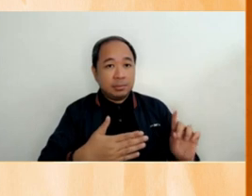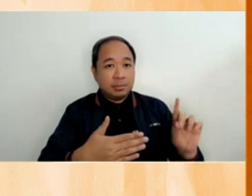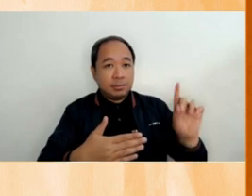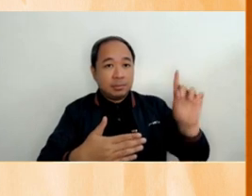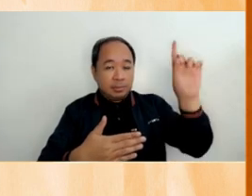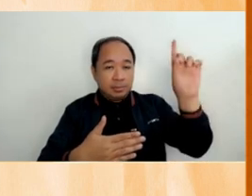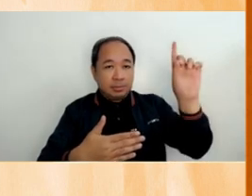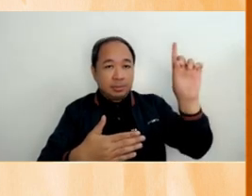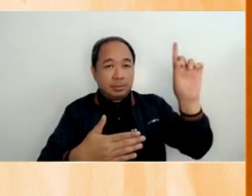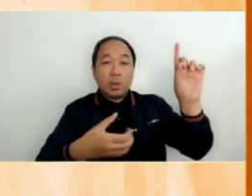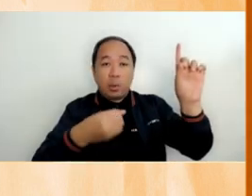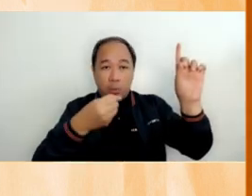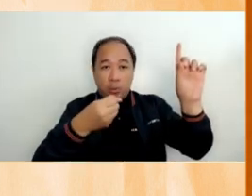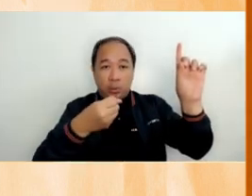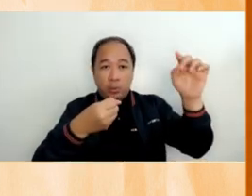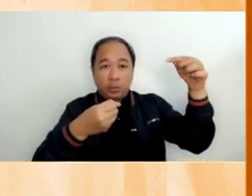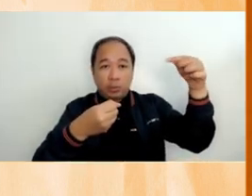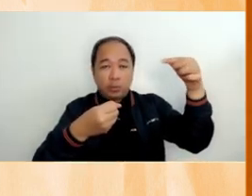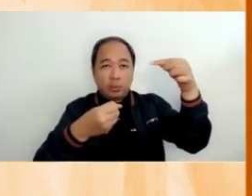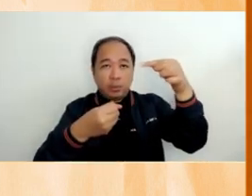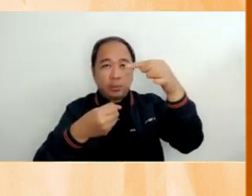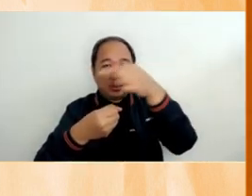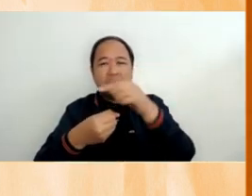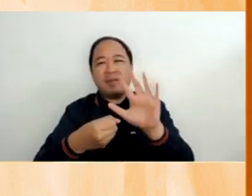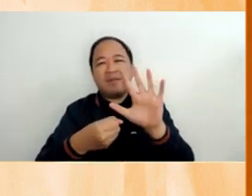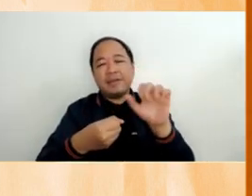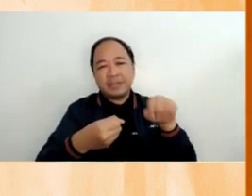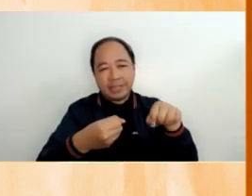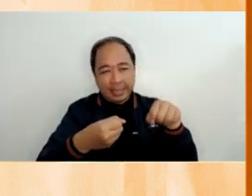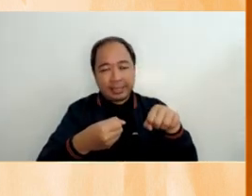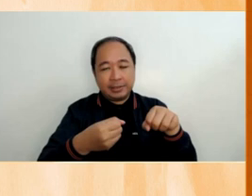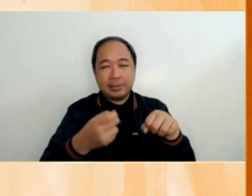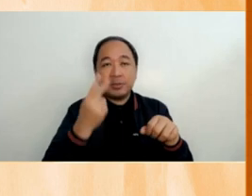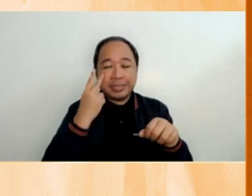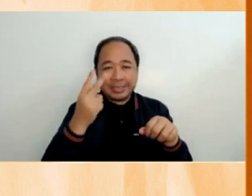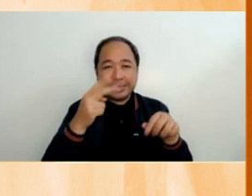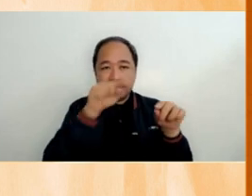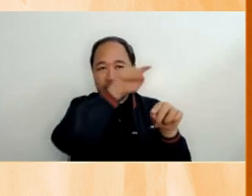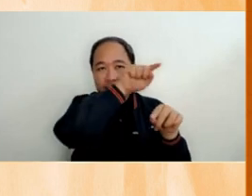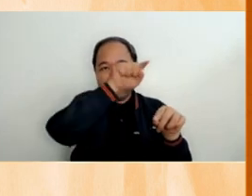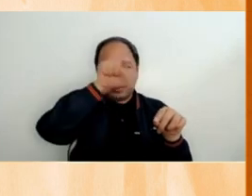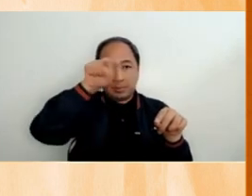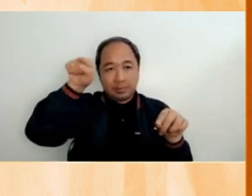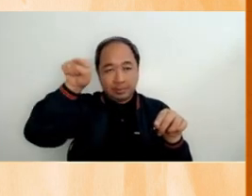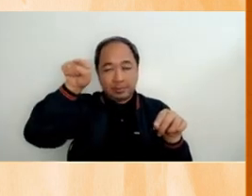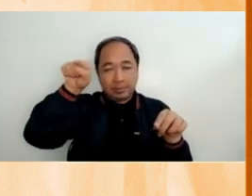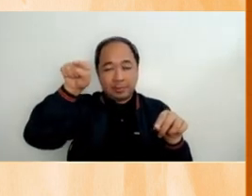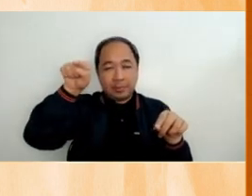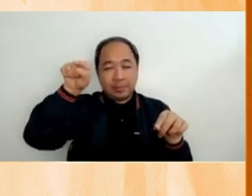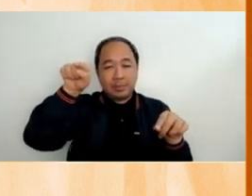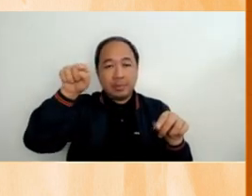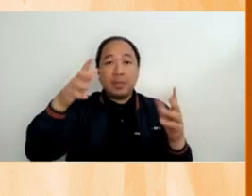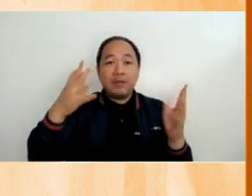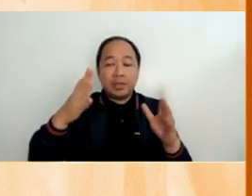you reach the top, hold your breath for 1 to 5 seconds as you picture going across the top of the